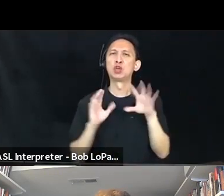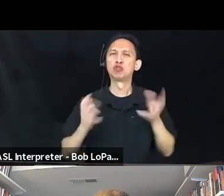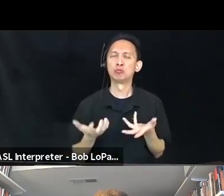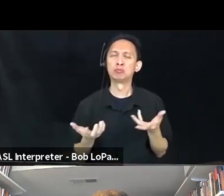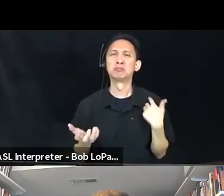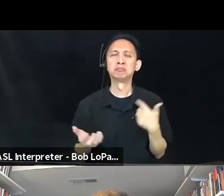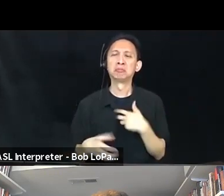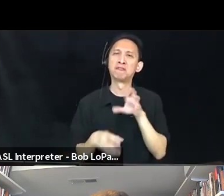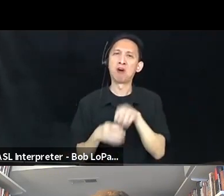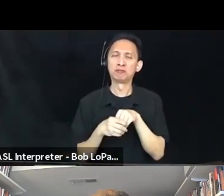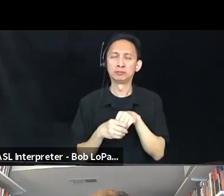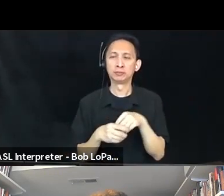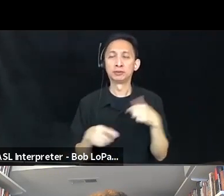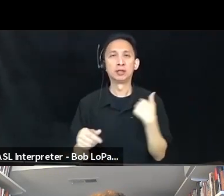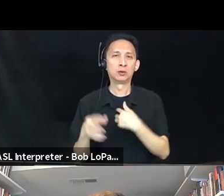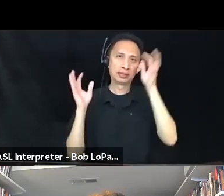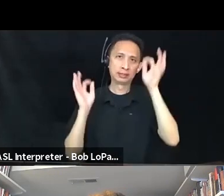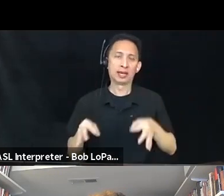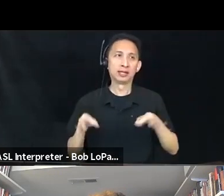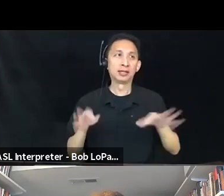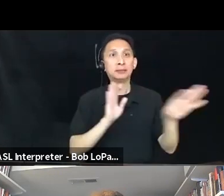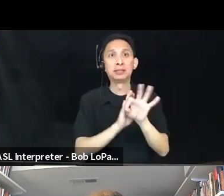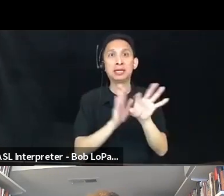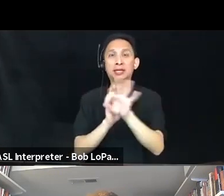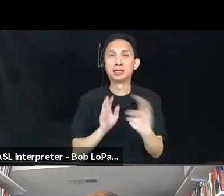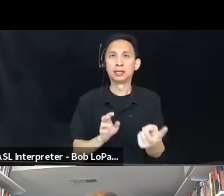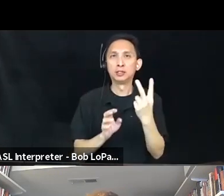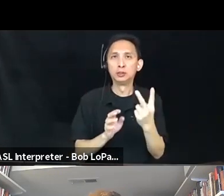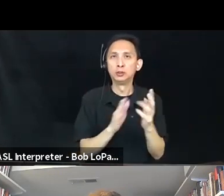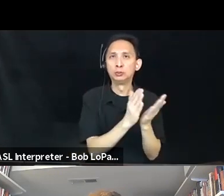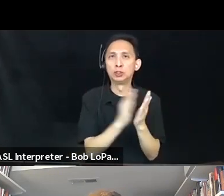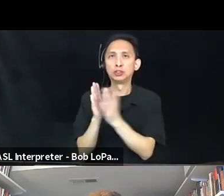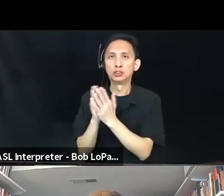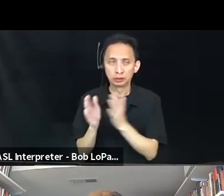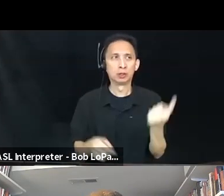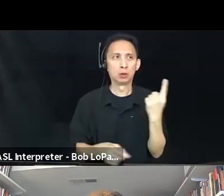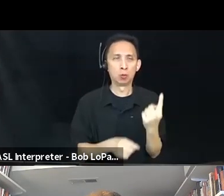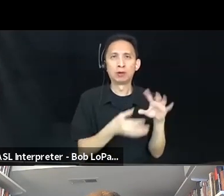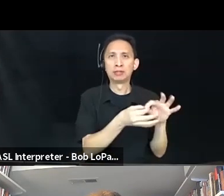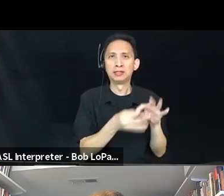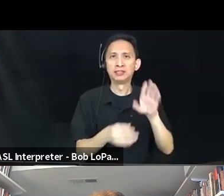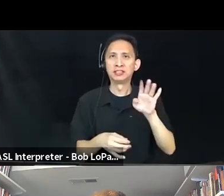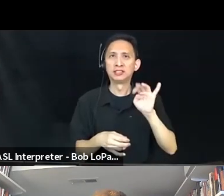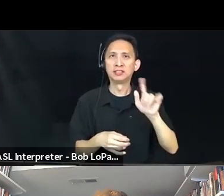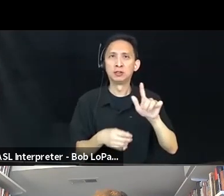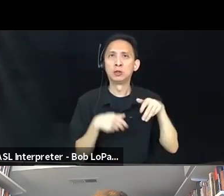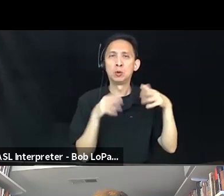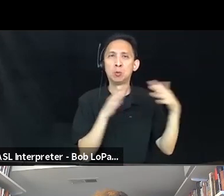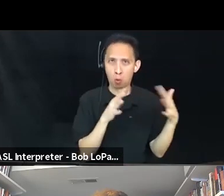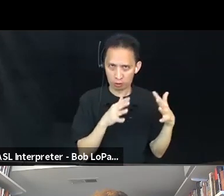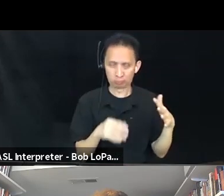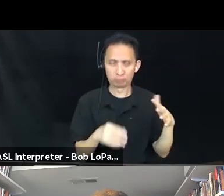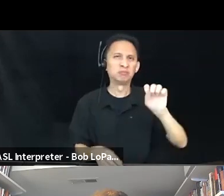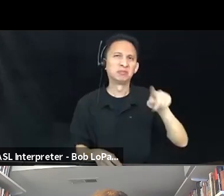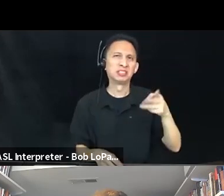time with two texts on civil war in the Civil War and the aftermath in the US. One is Stephanie